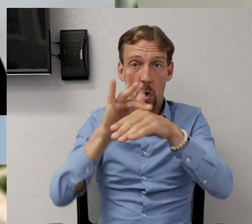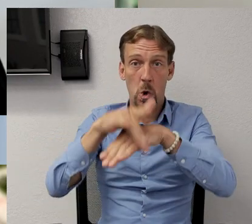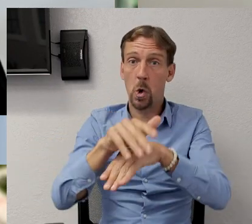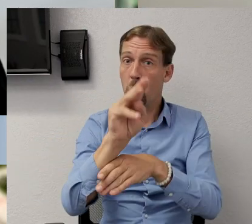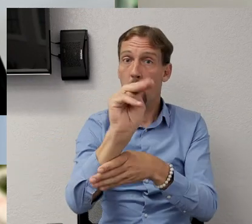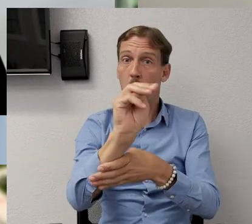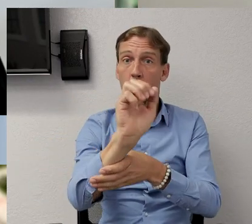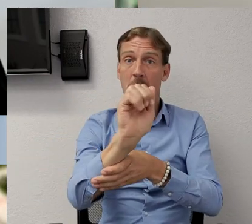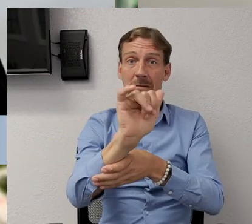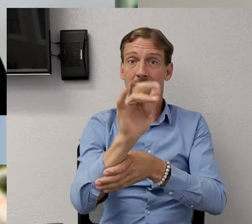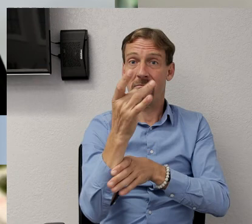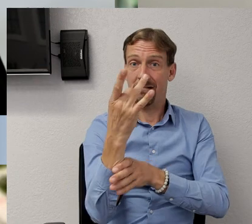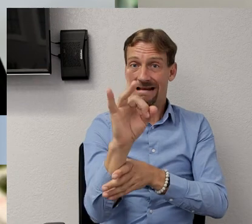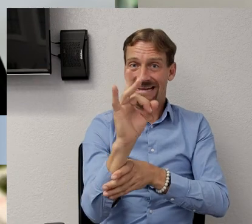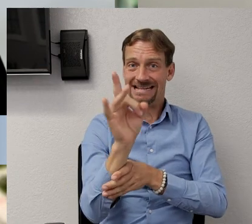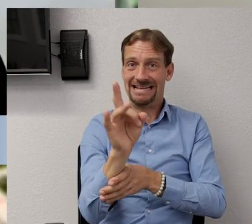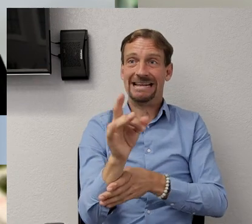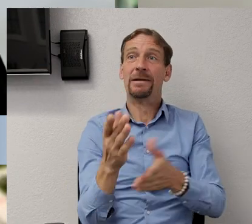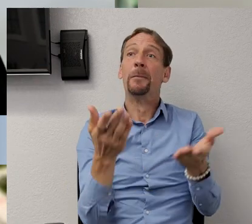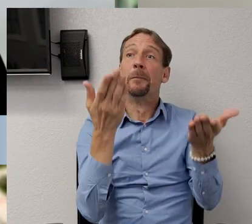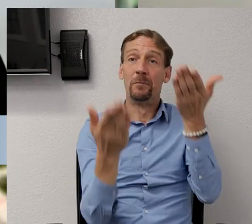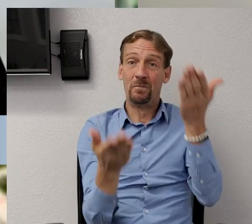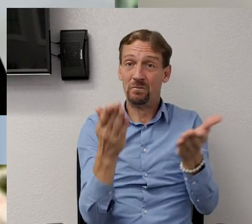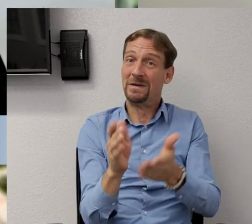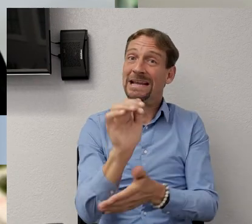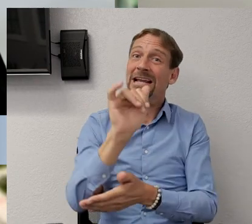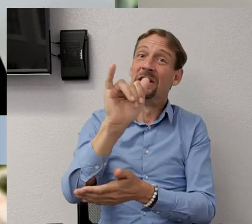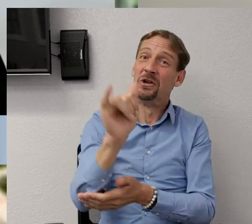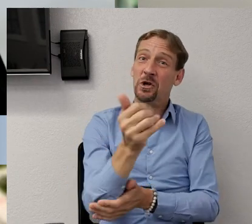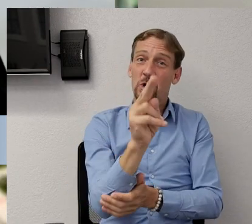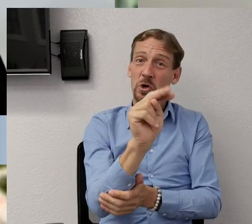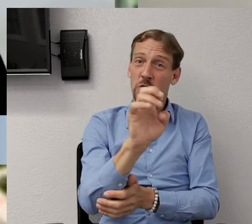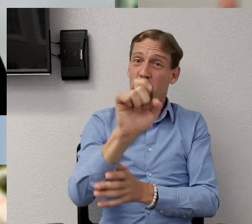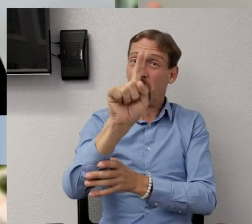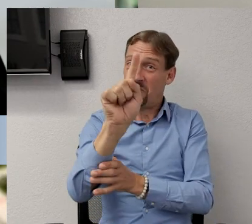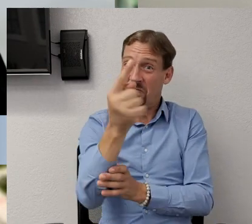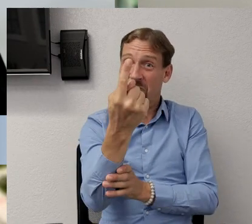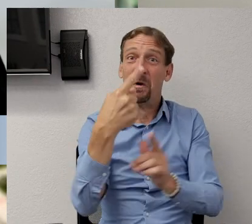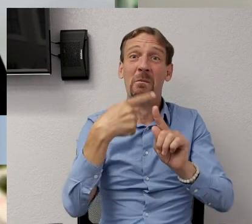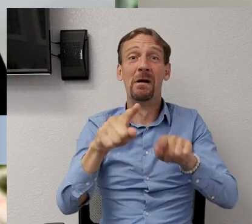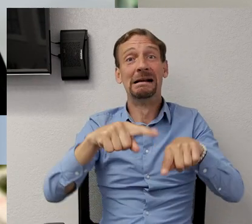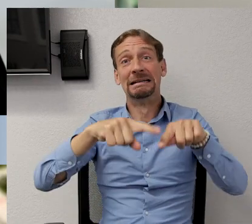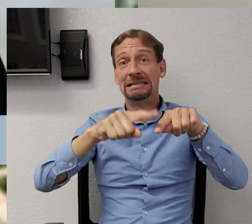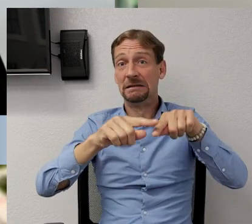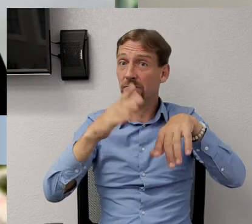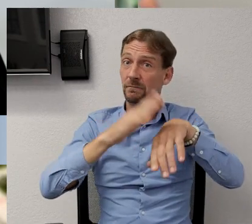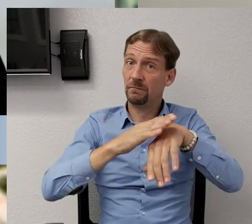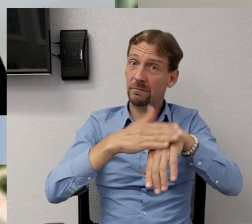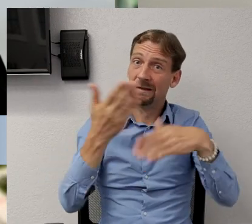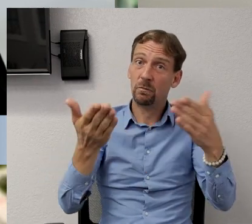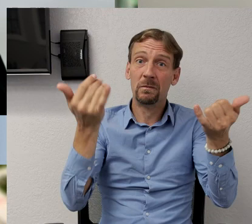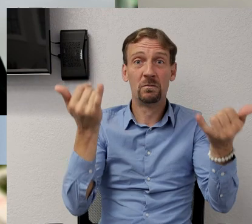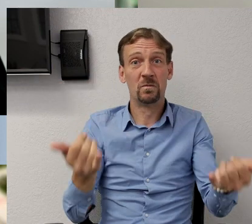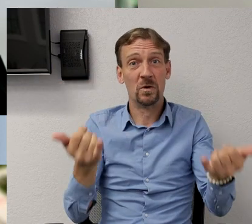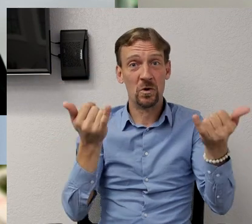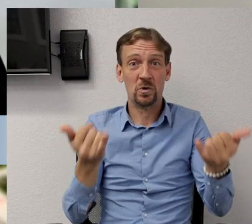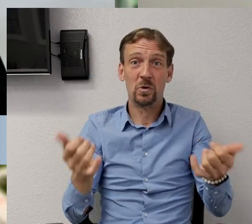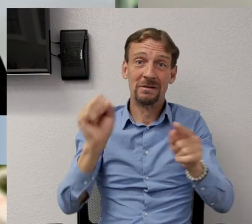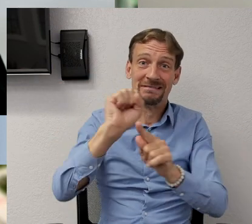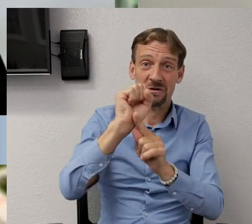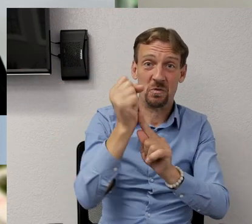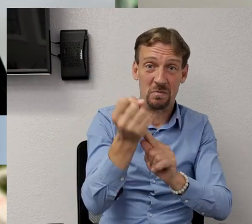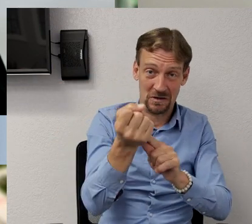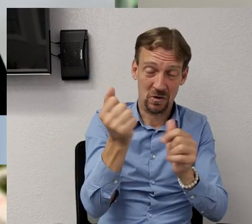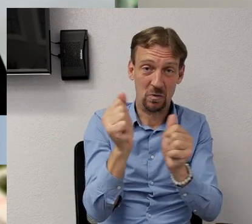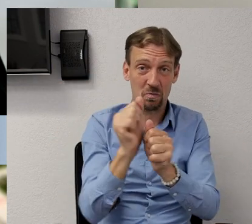18th. It might be more likely around June 1st, but it's going to depend on what the current conditions